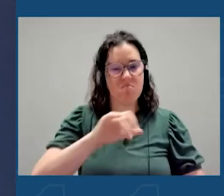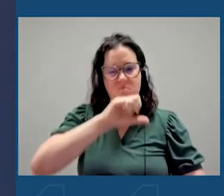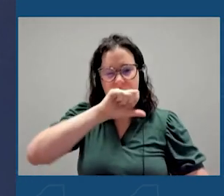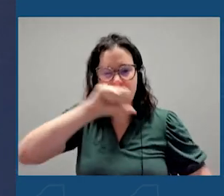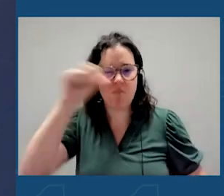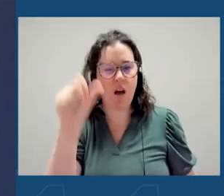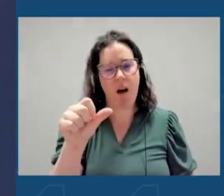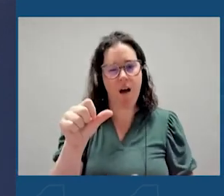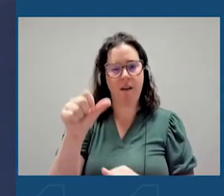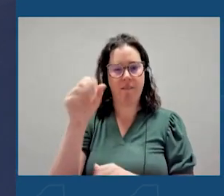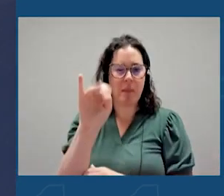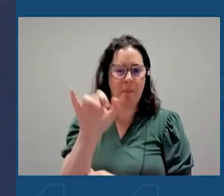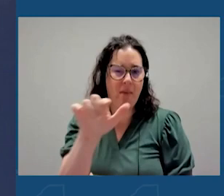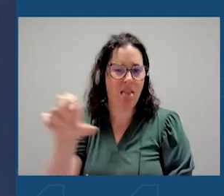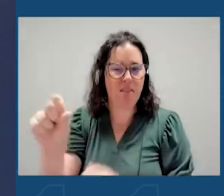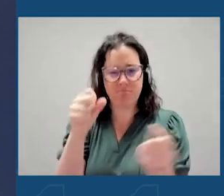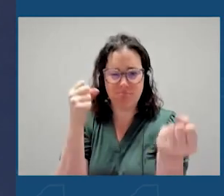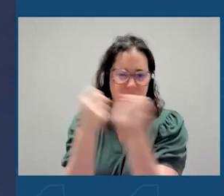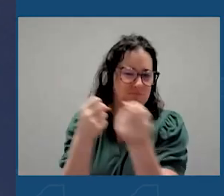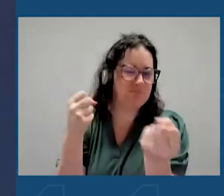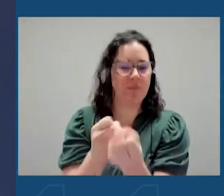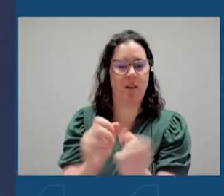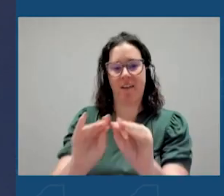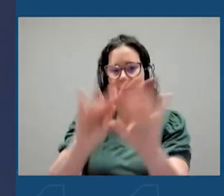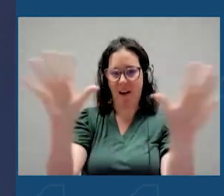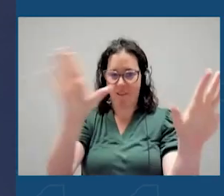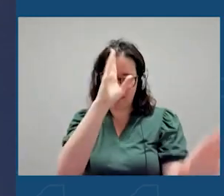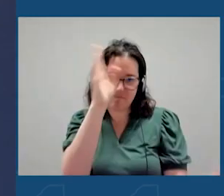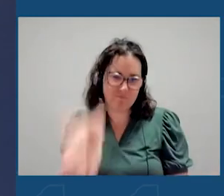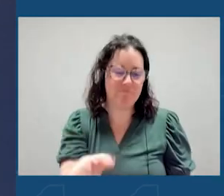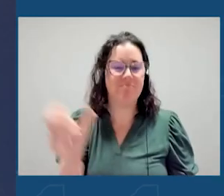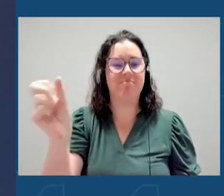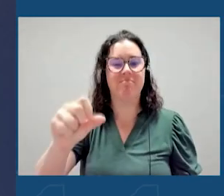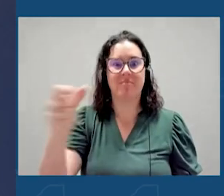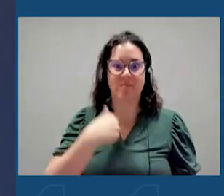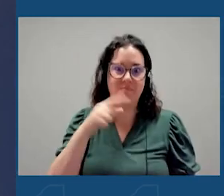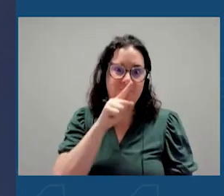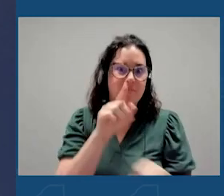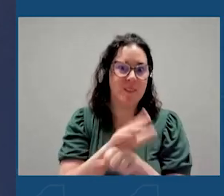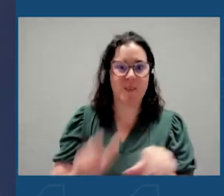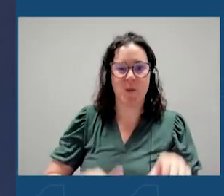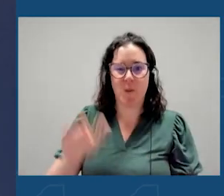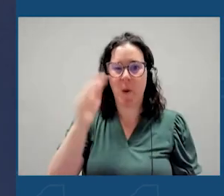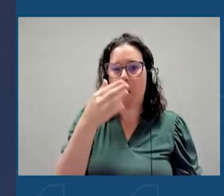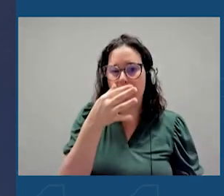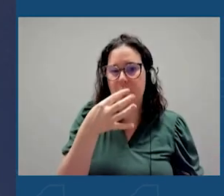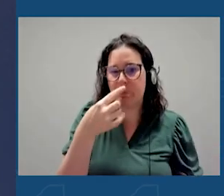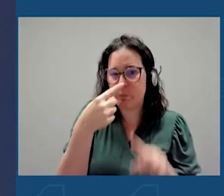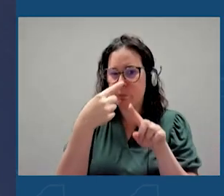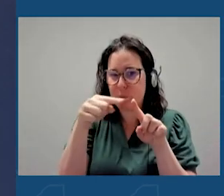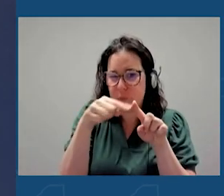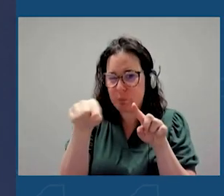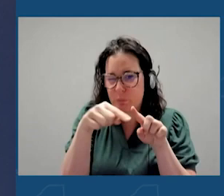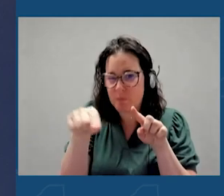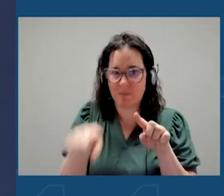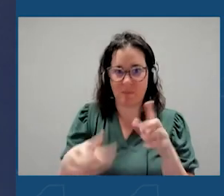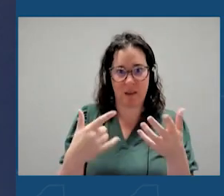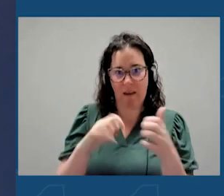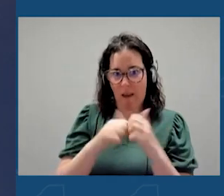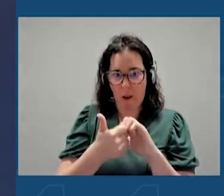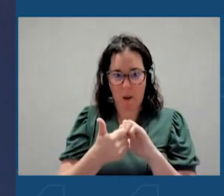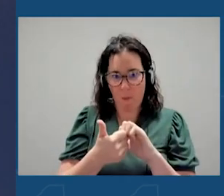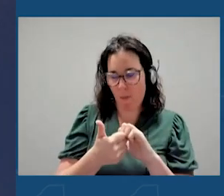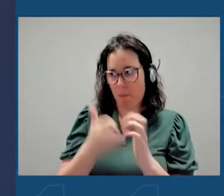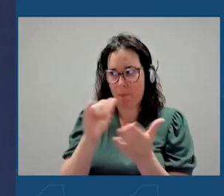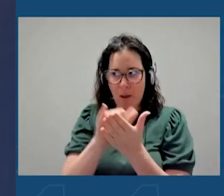get that out there. I think that's pretty obvious. I literally grew up down the road in Hamburg here, so how could you not love the Buffalo